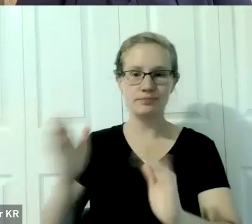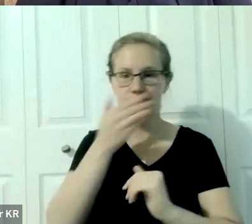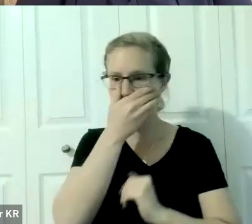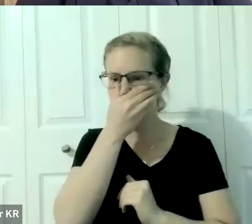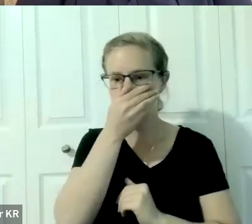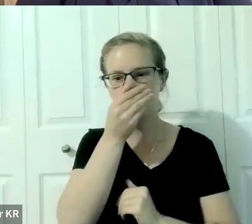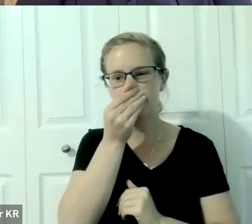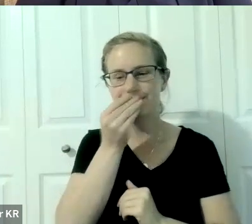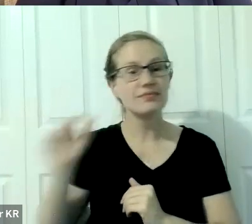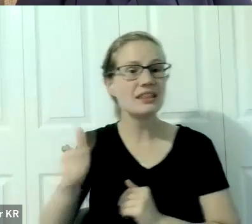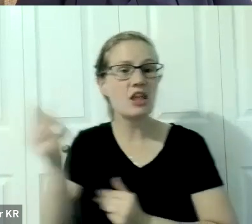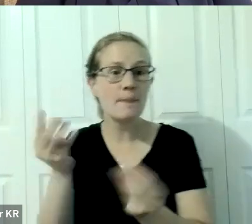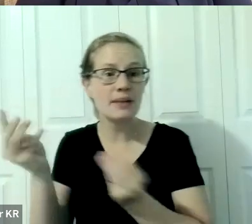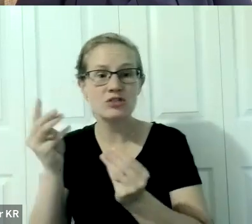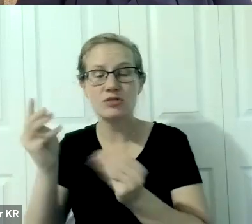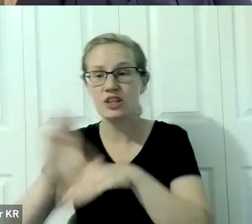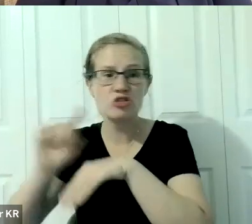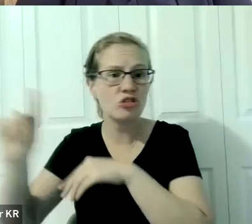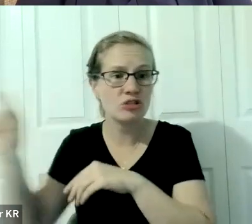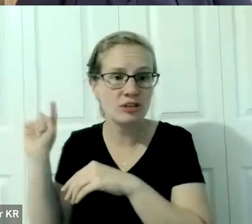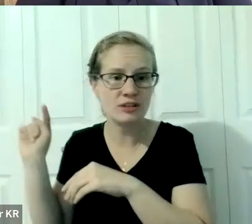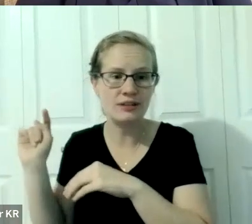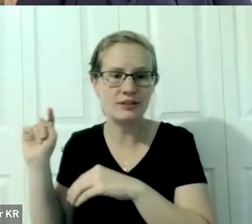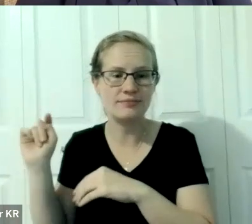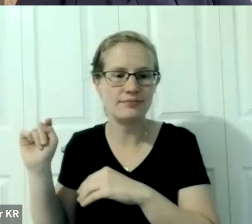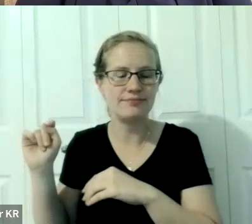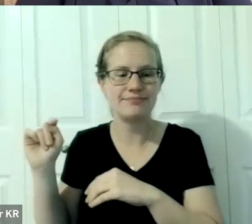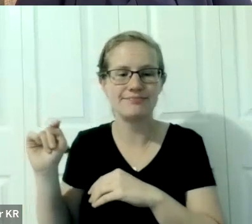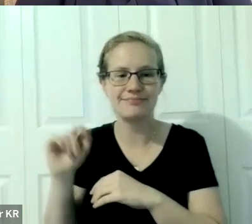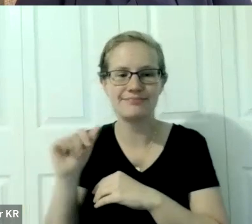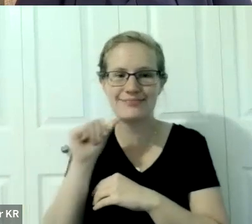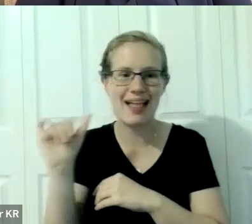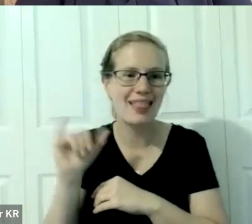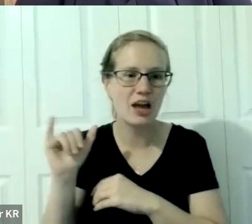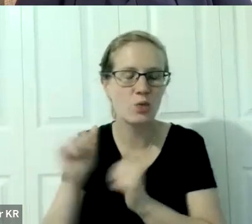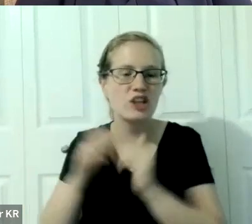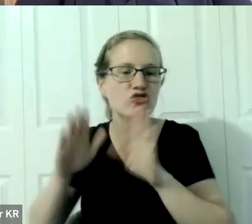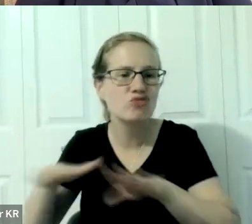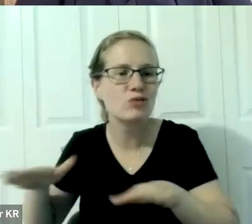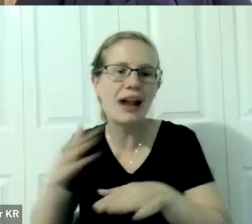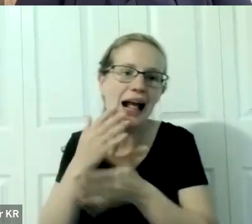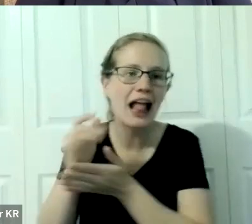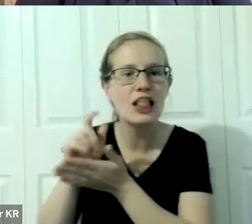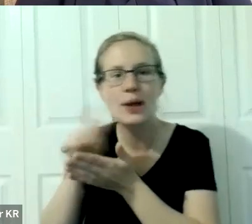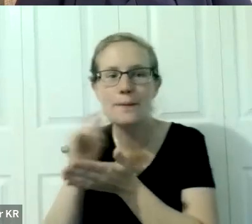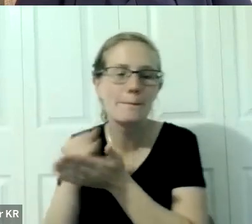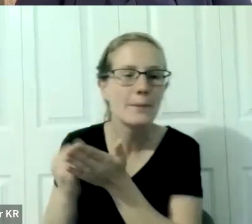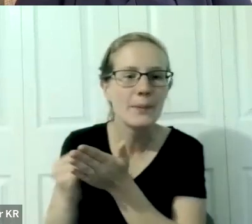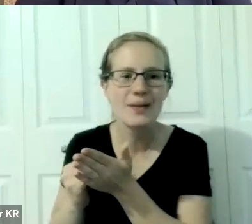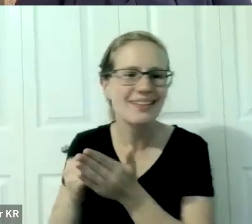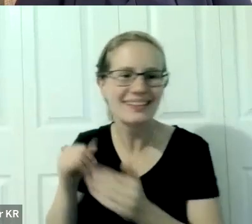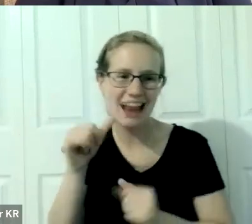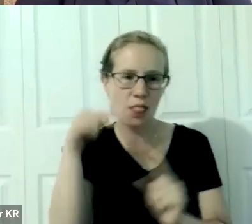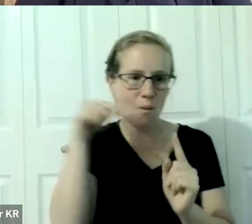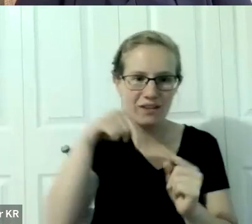Because there's other ministries in the church. It's not like doing with young children and coloring nativity scenes. That's not what this